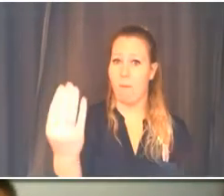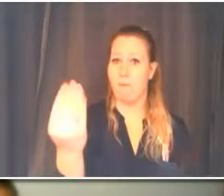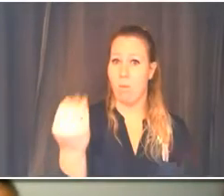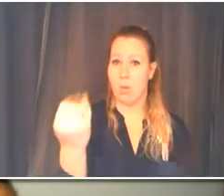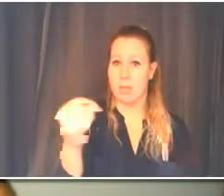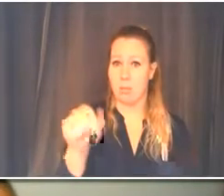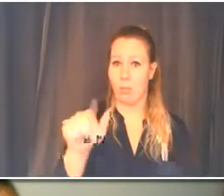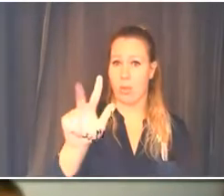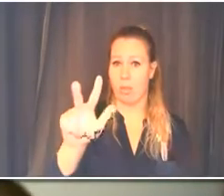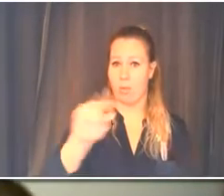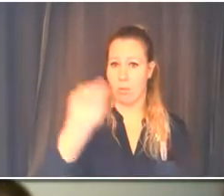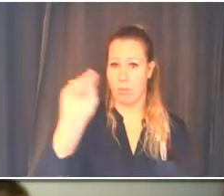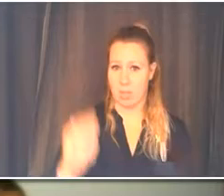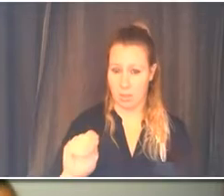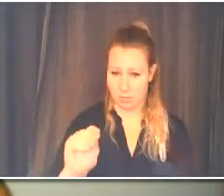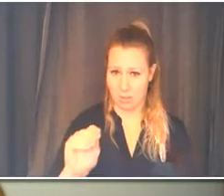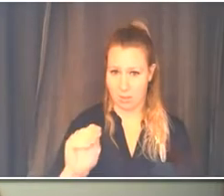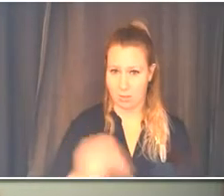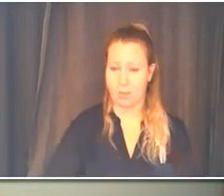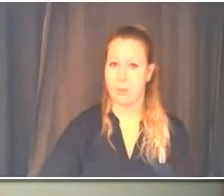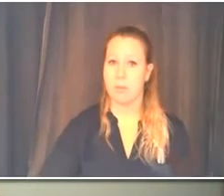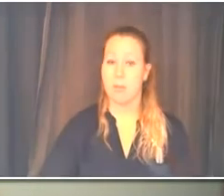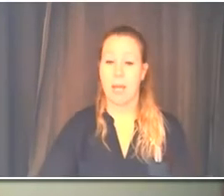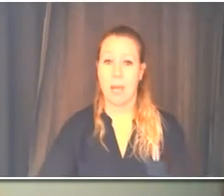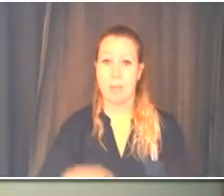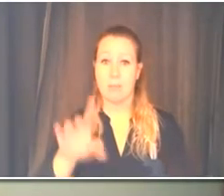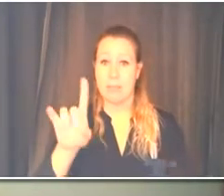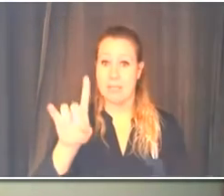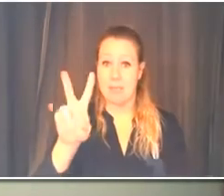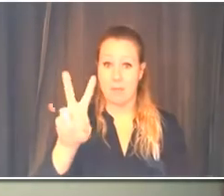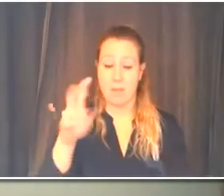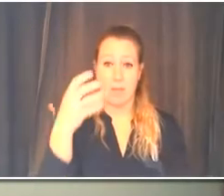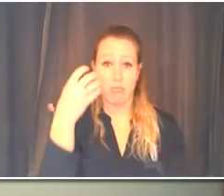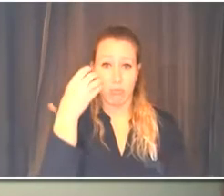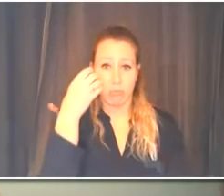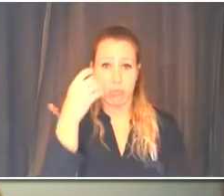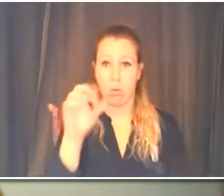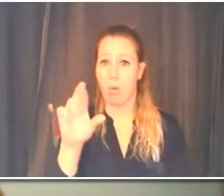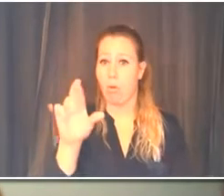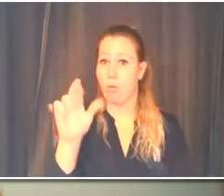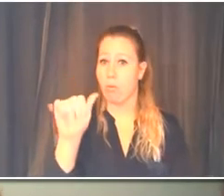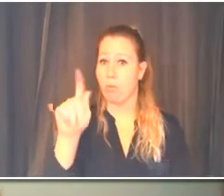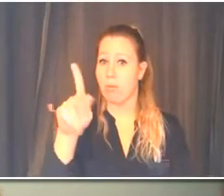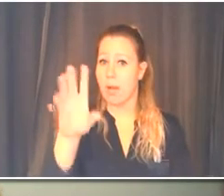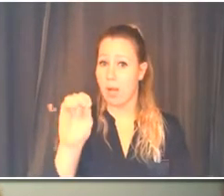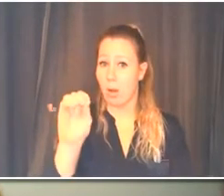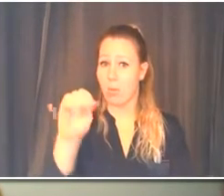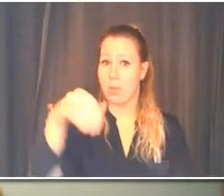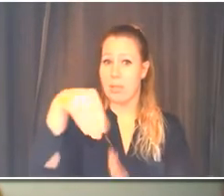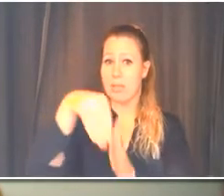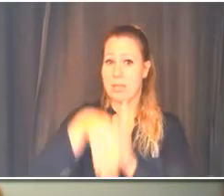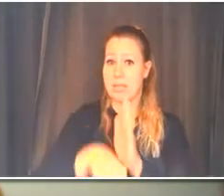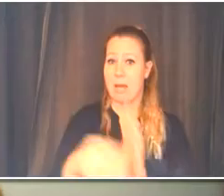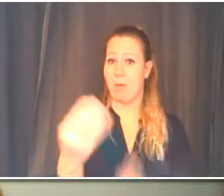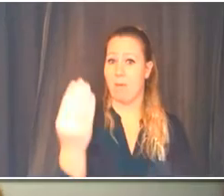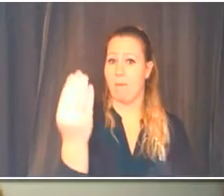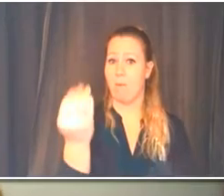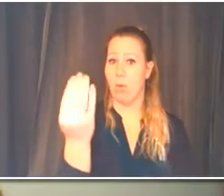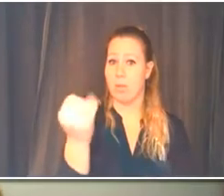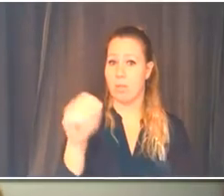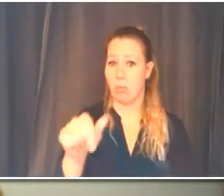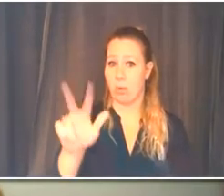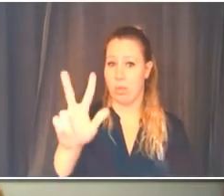down 22.6% down 1,229 DV radio runs were down 5.9%